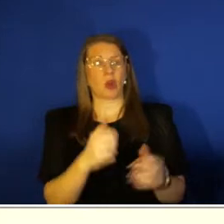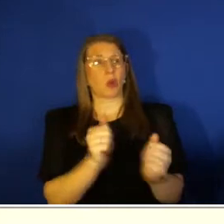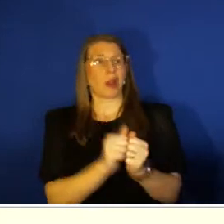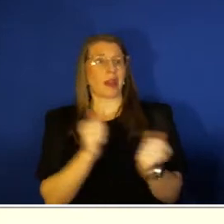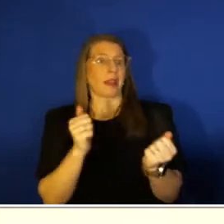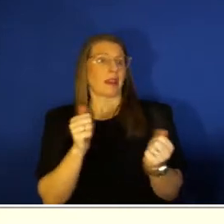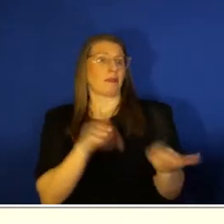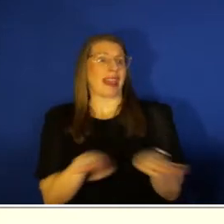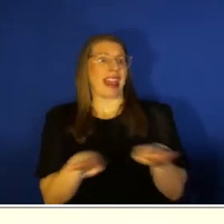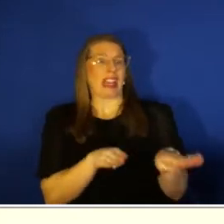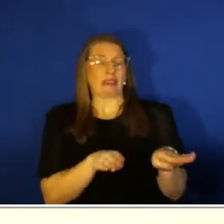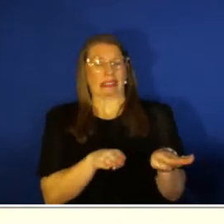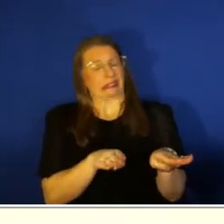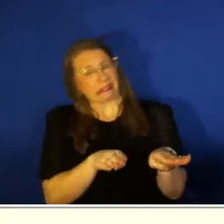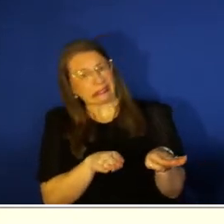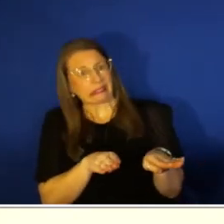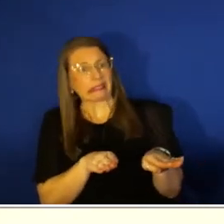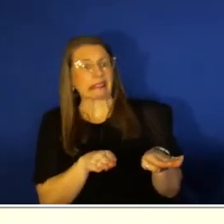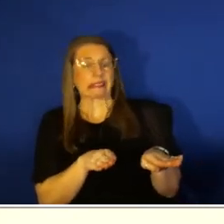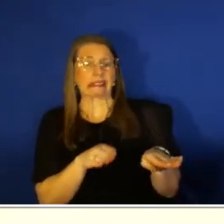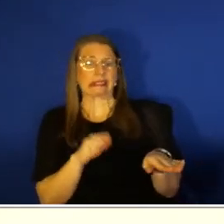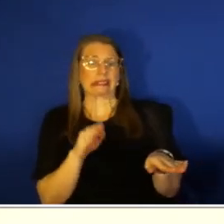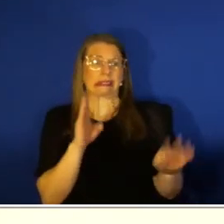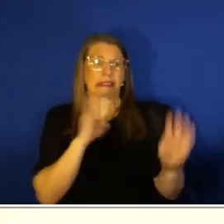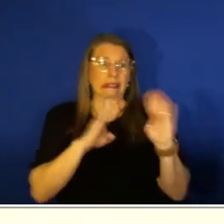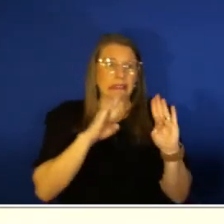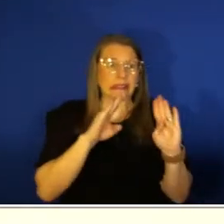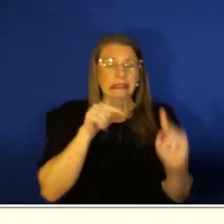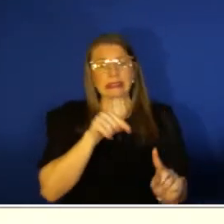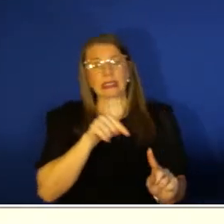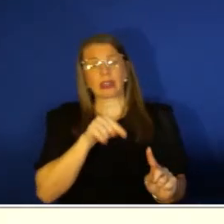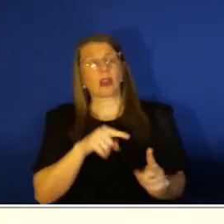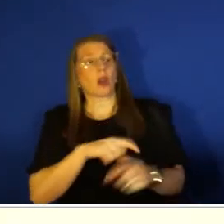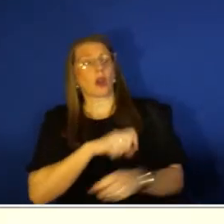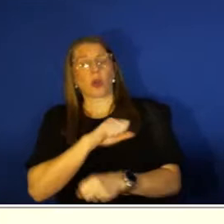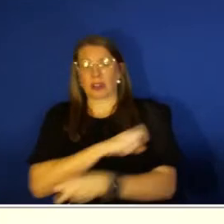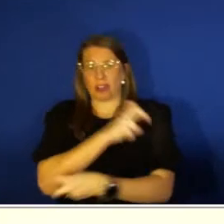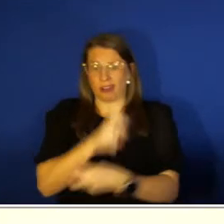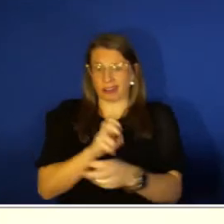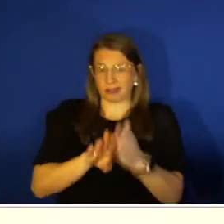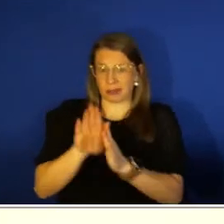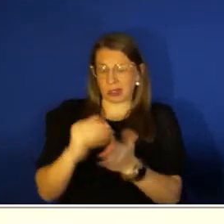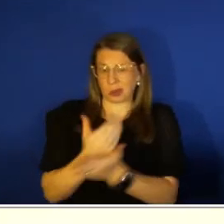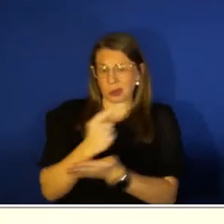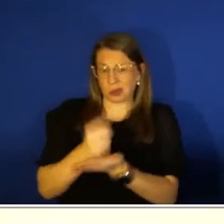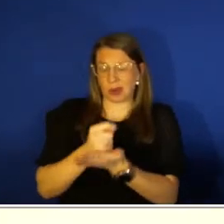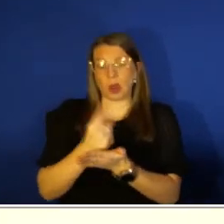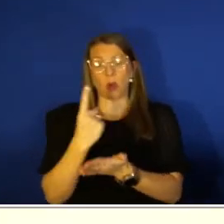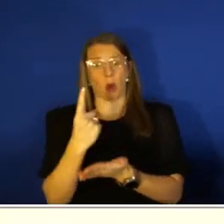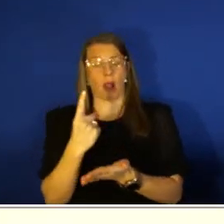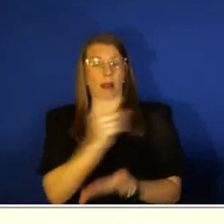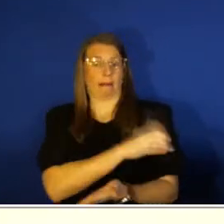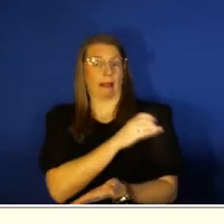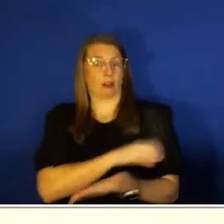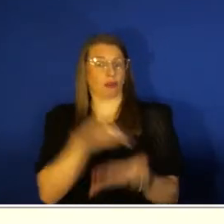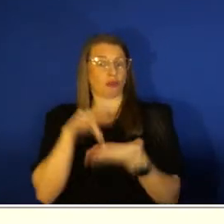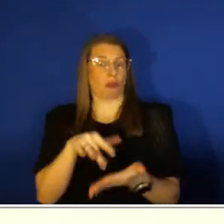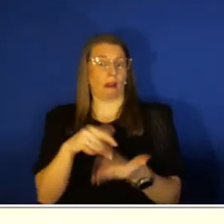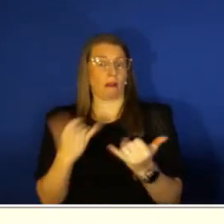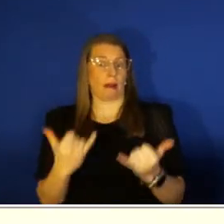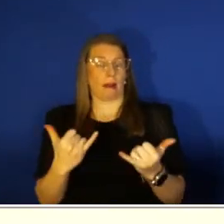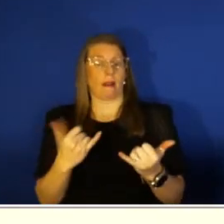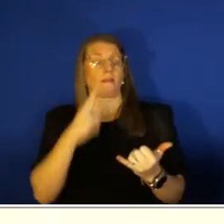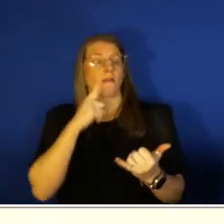behaviors, and then we're working hard on developing new treatments. In fact, we have one clinical trial here